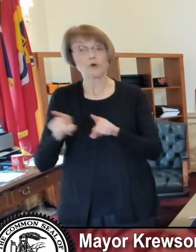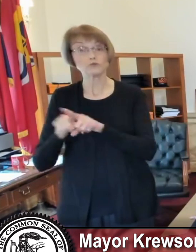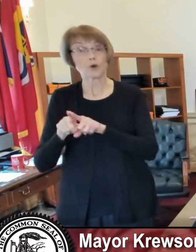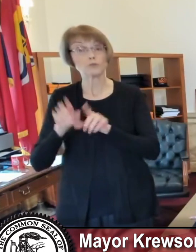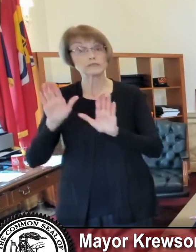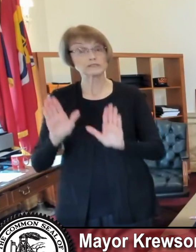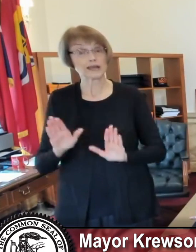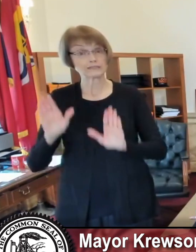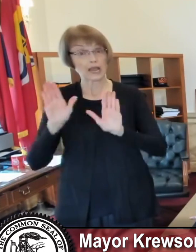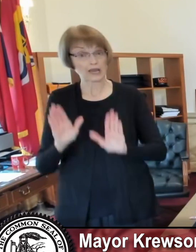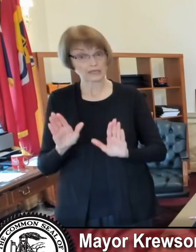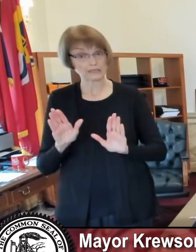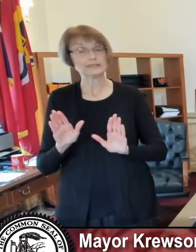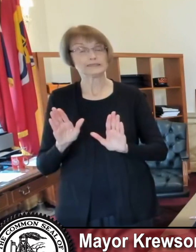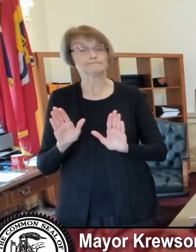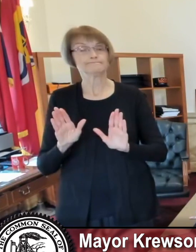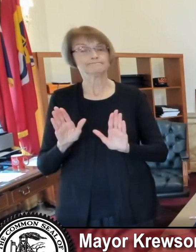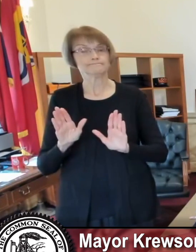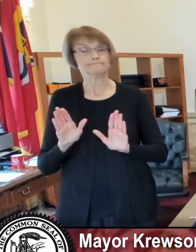Sunday, we did